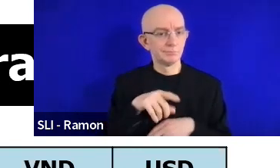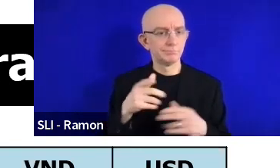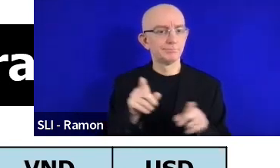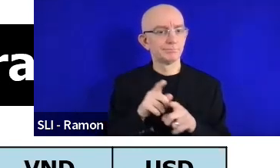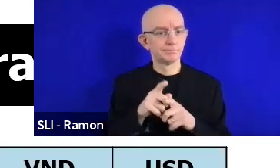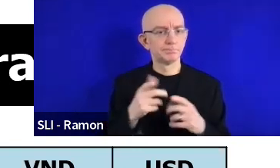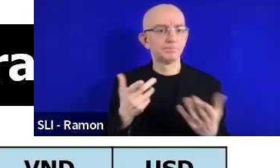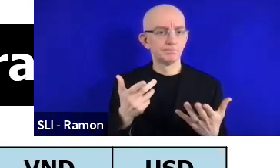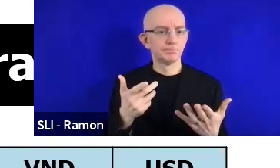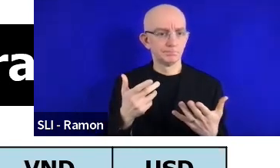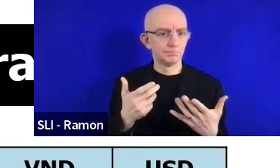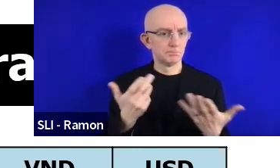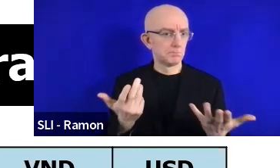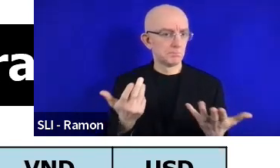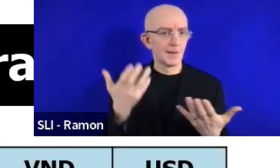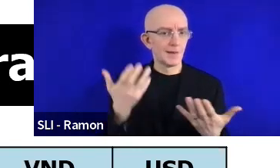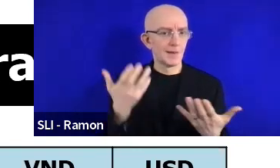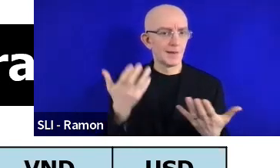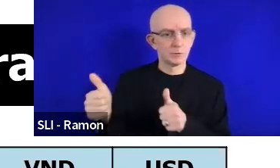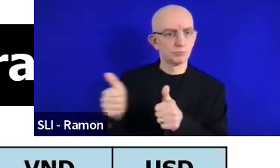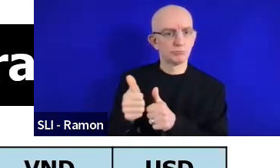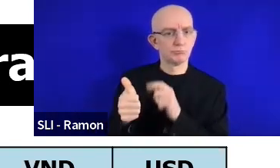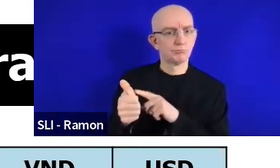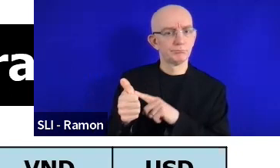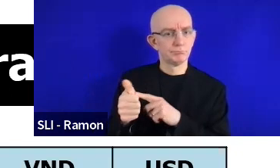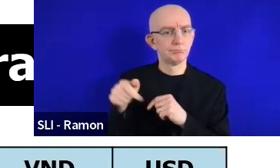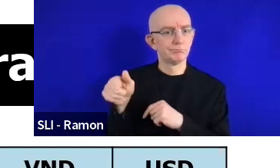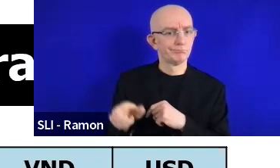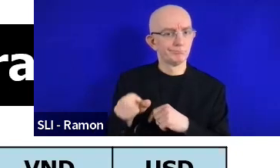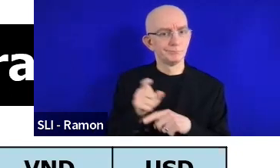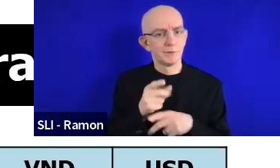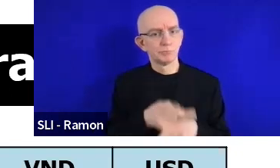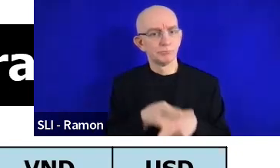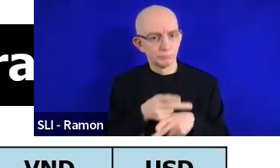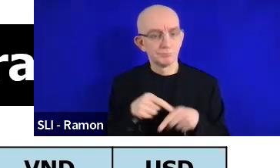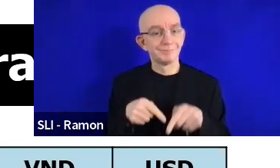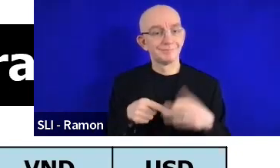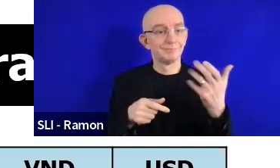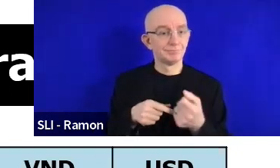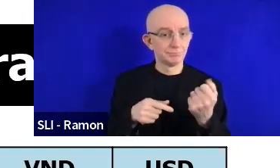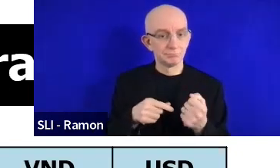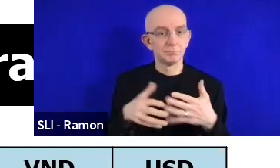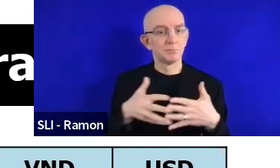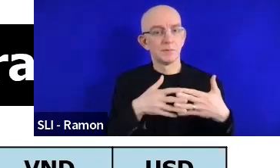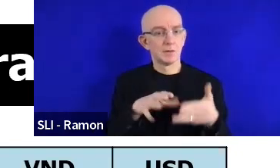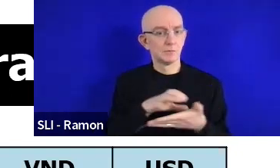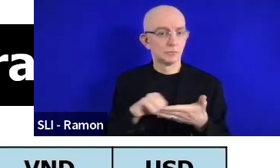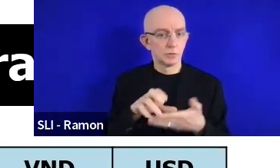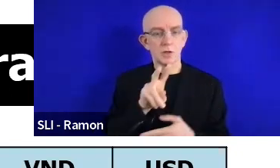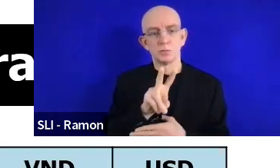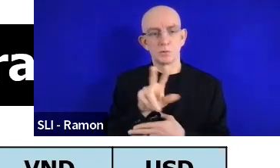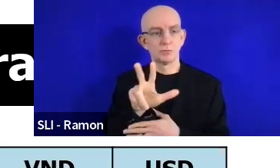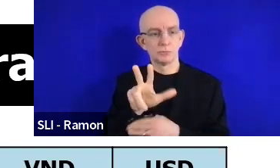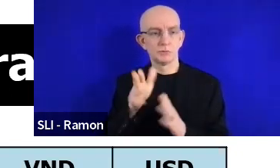group is people who are even more disadvantaged than the third group, and they receive higher rate of